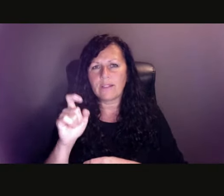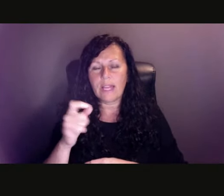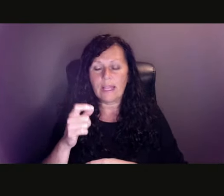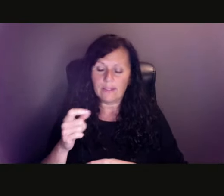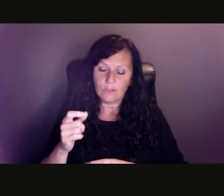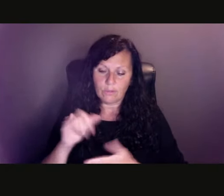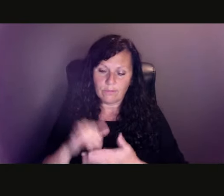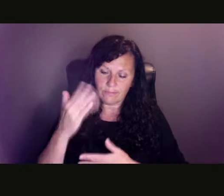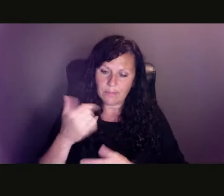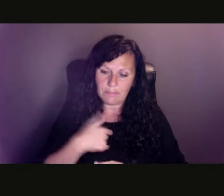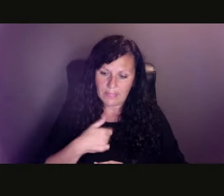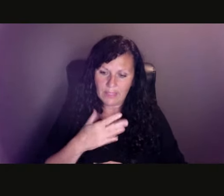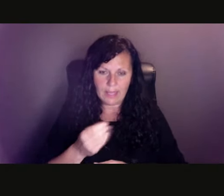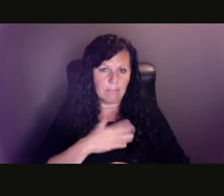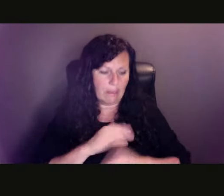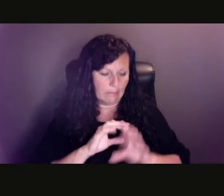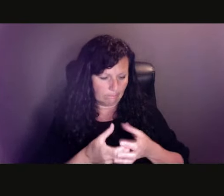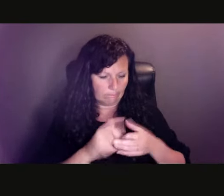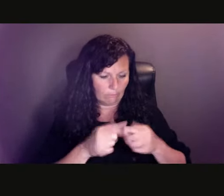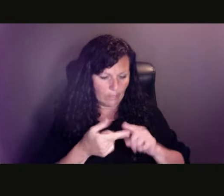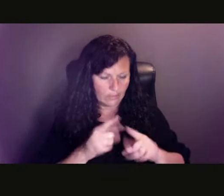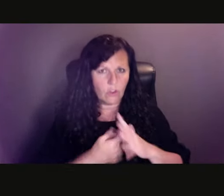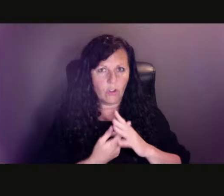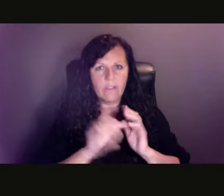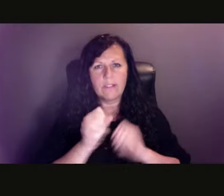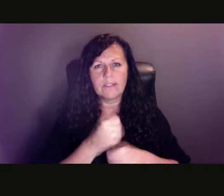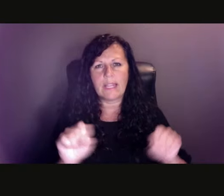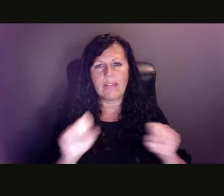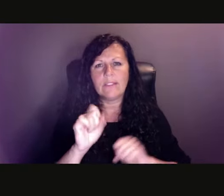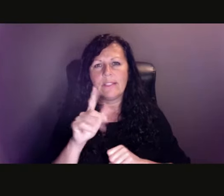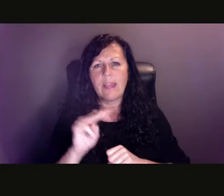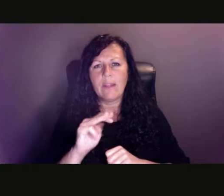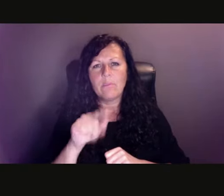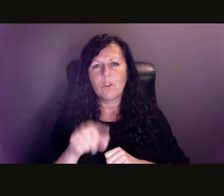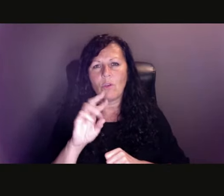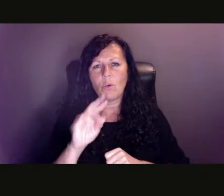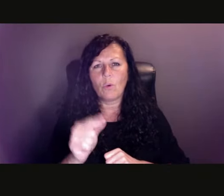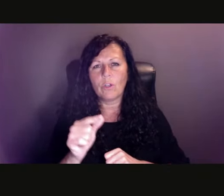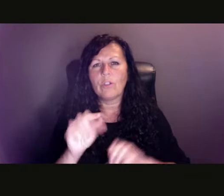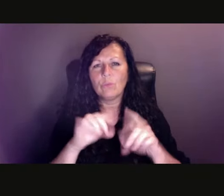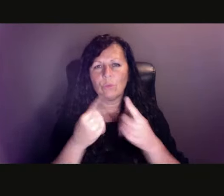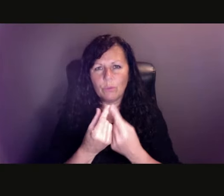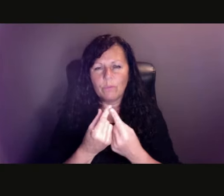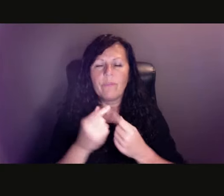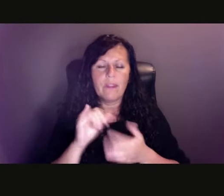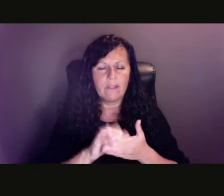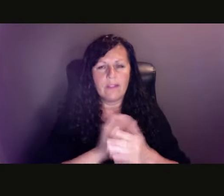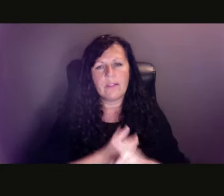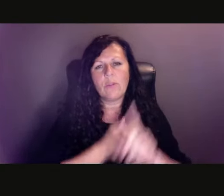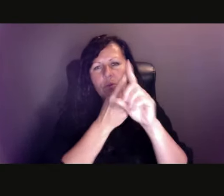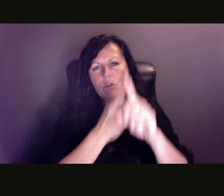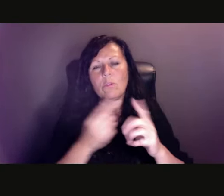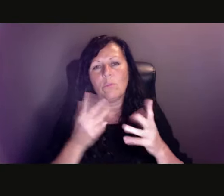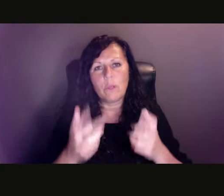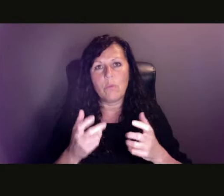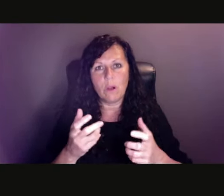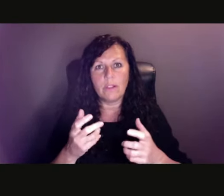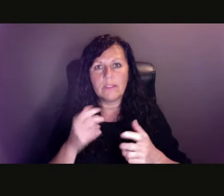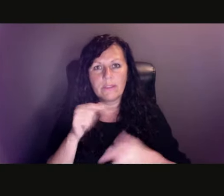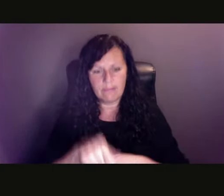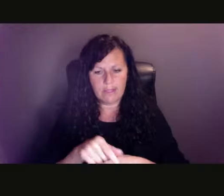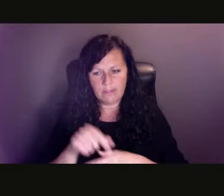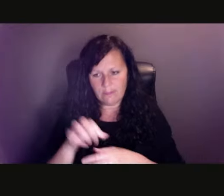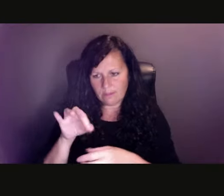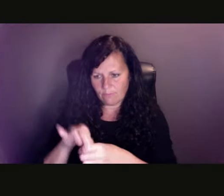the SaveSalem.org group. And we're trying to do just that. We're trying to win at the ballot. And I'm gonna